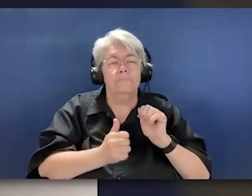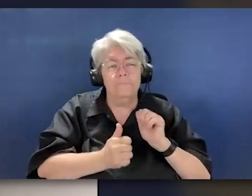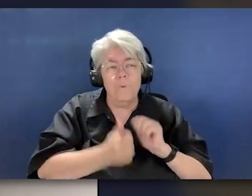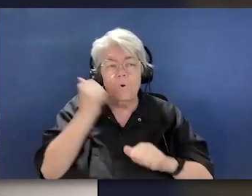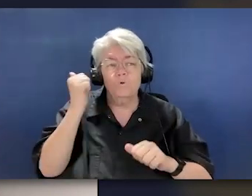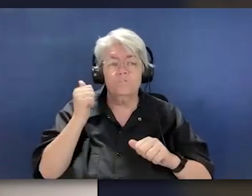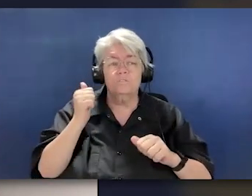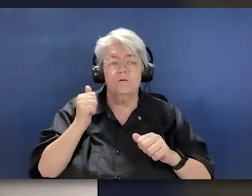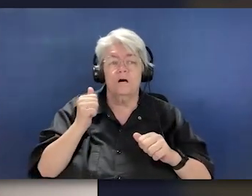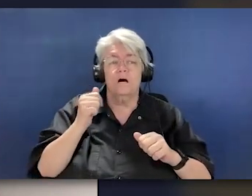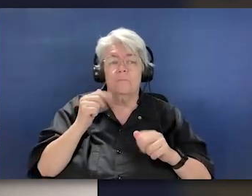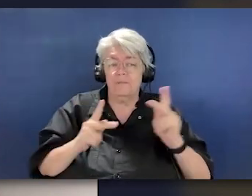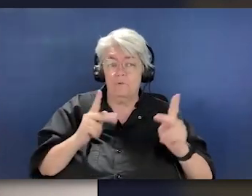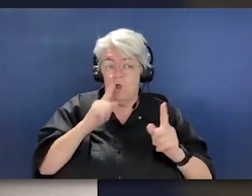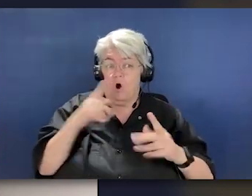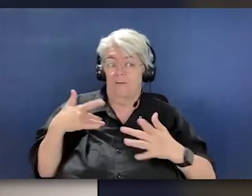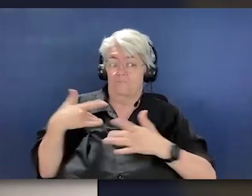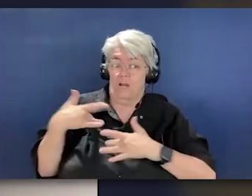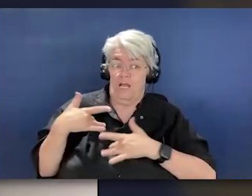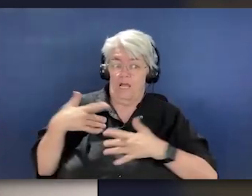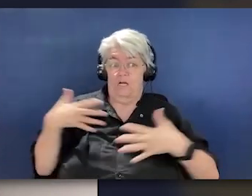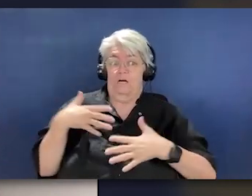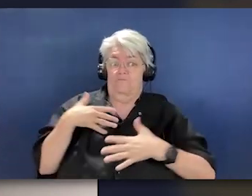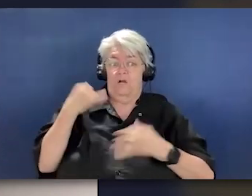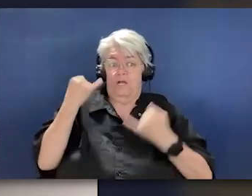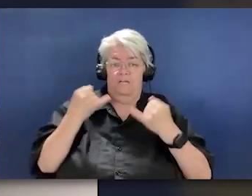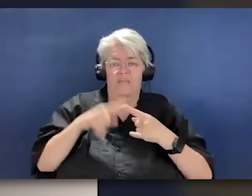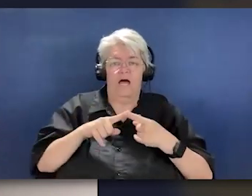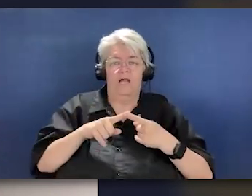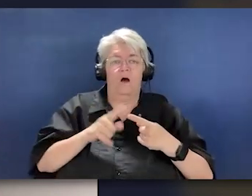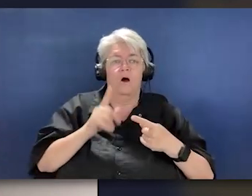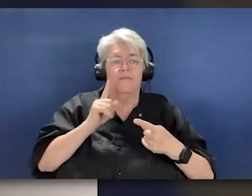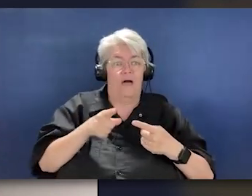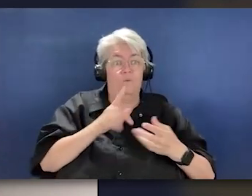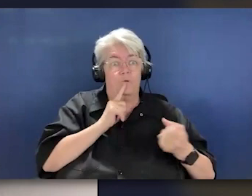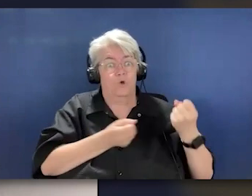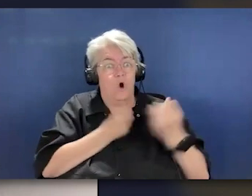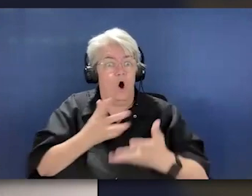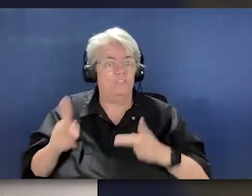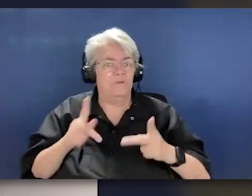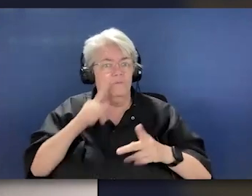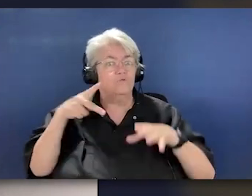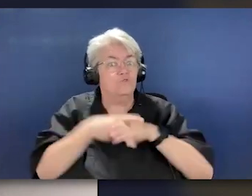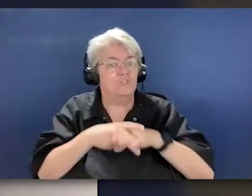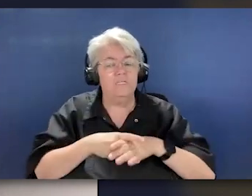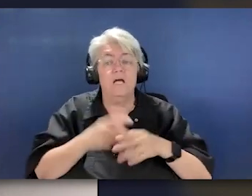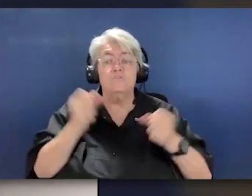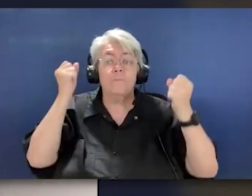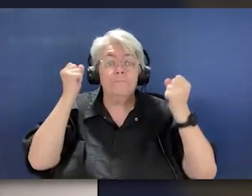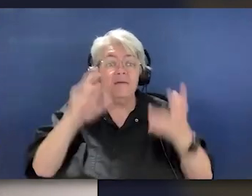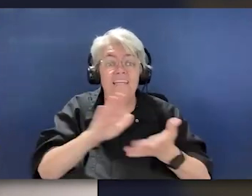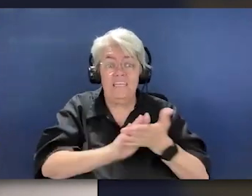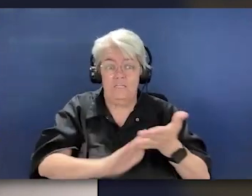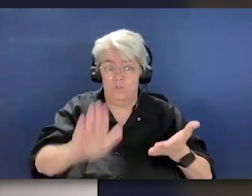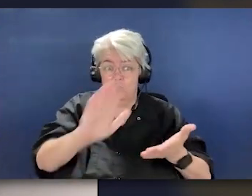AI fueling a huge increase in cheating within higher education prompted many institutions, definitely including York,